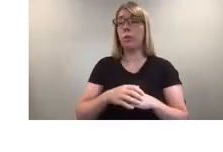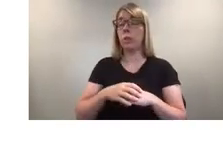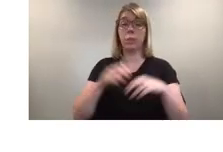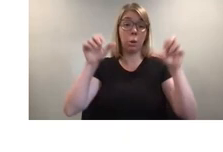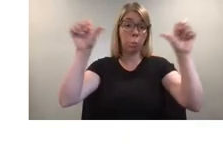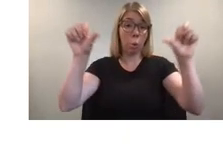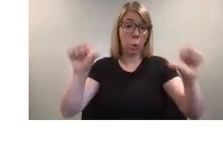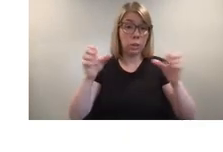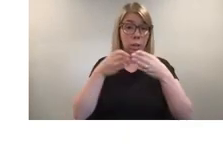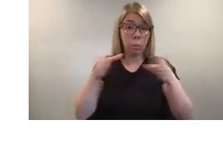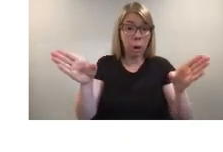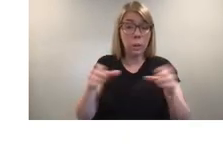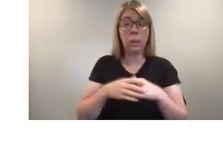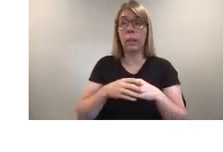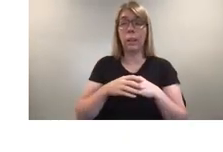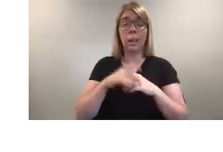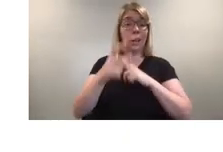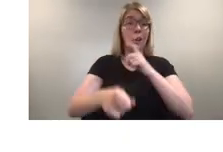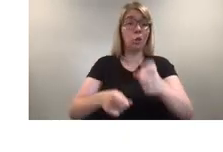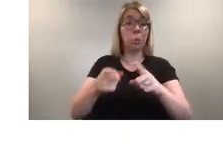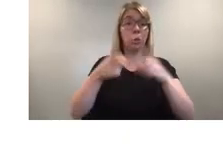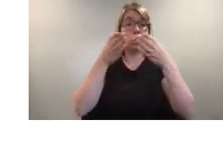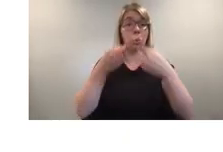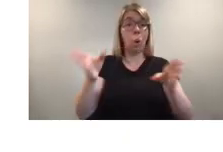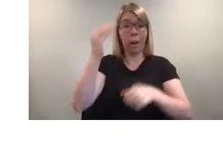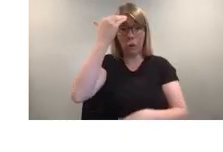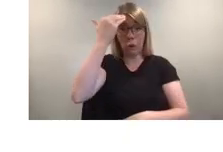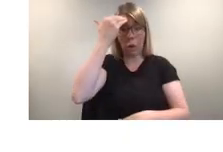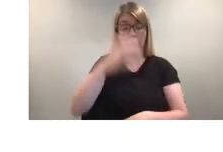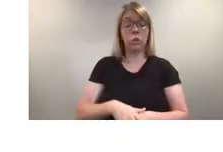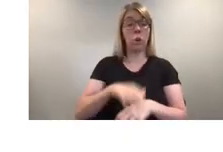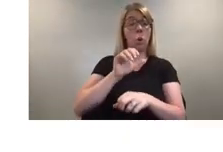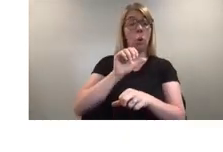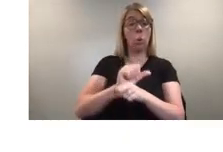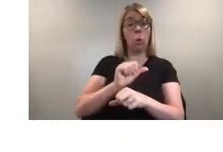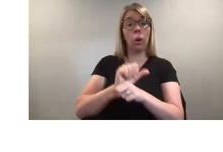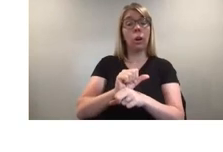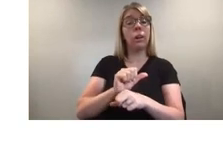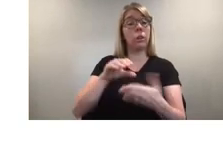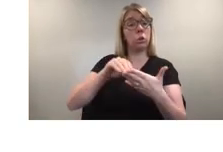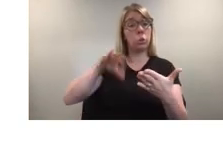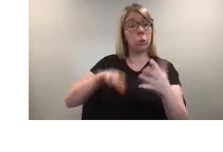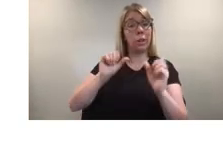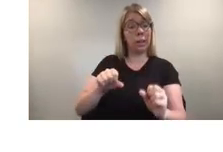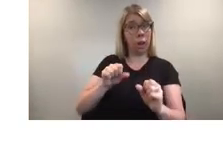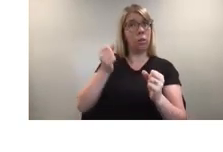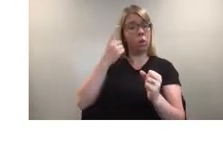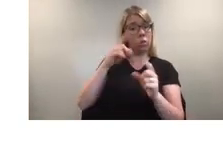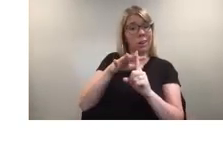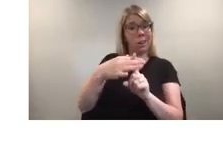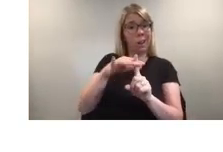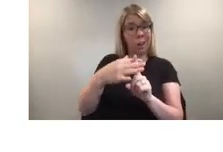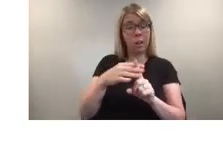contributes to wider body of knowledge, work that is contextualized by the student, an assignment that lives on beyond this